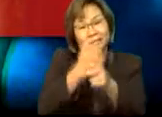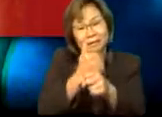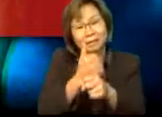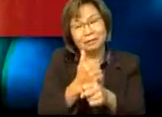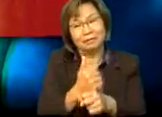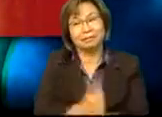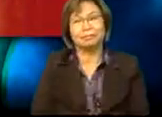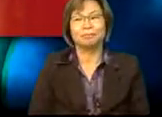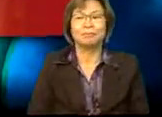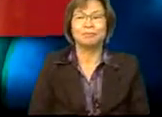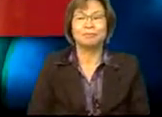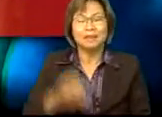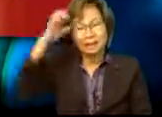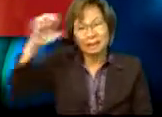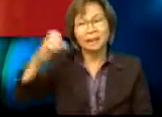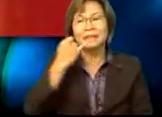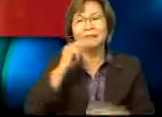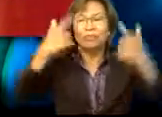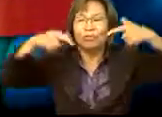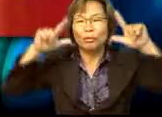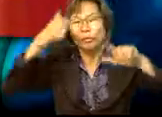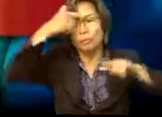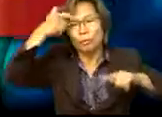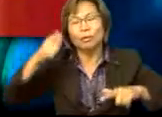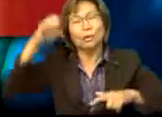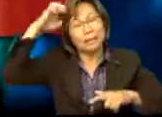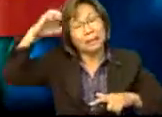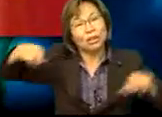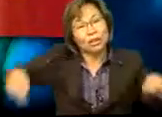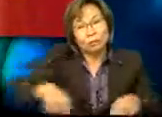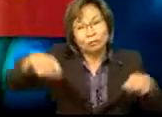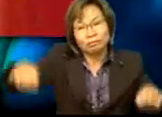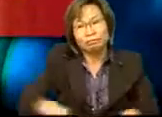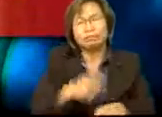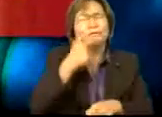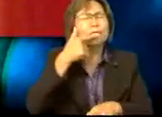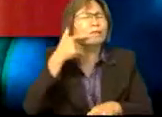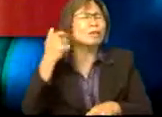He is famous because he cooks tasty dishes.